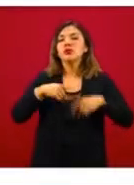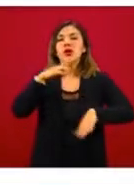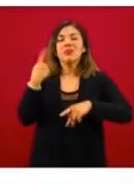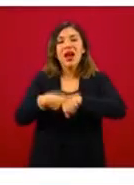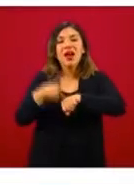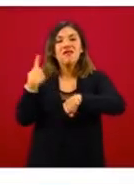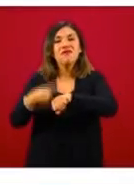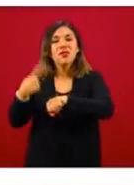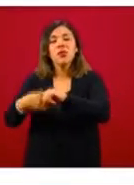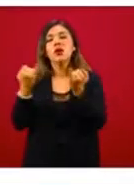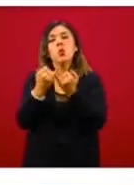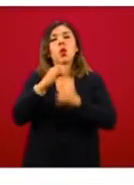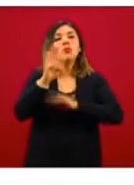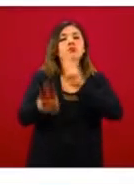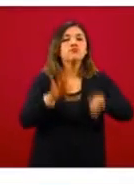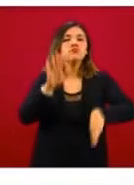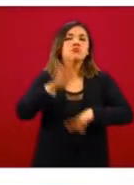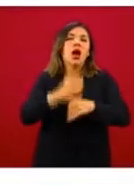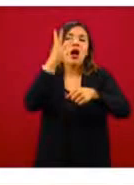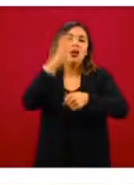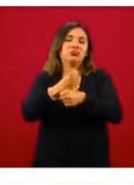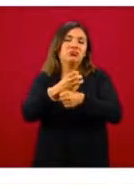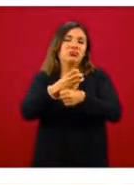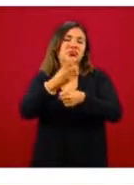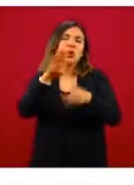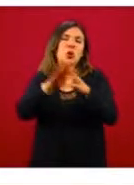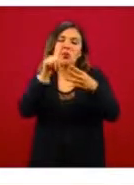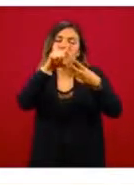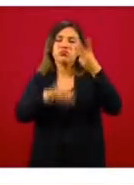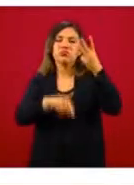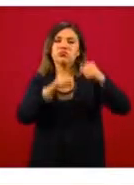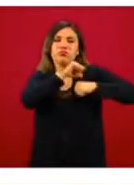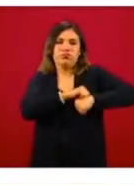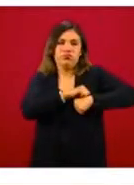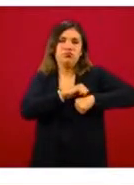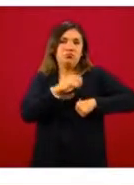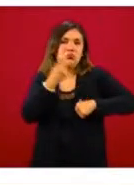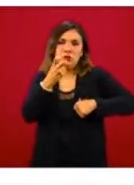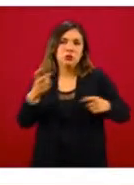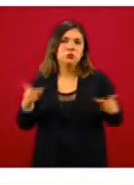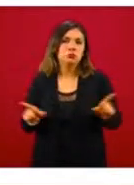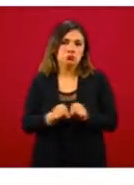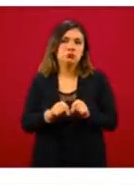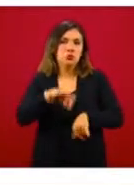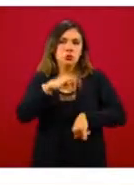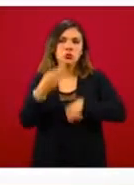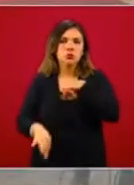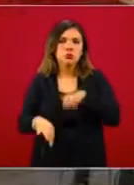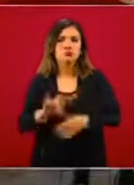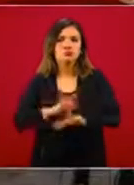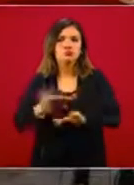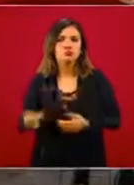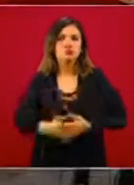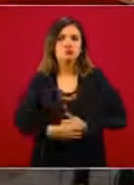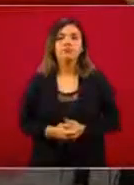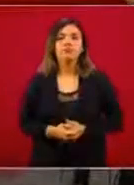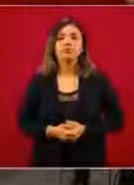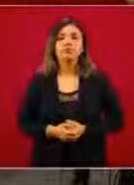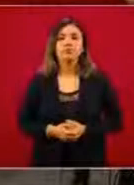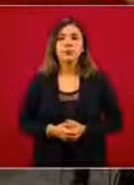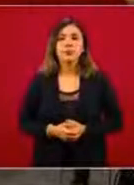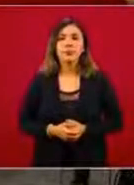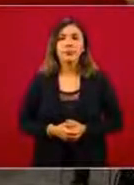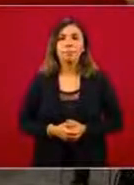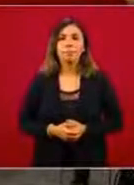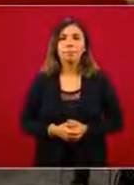of disease. This is where the largest population lives, so that's where we're going to have the highest number